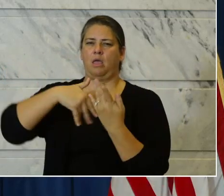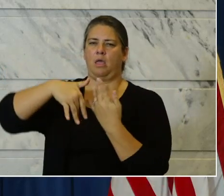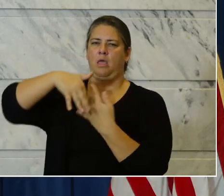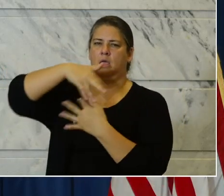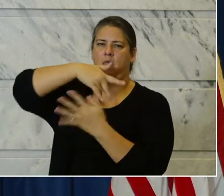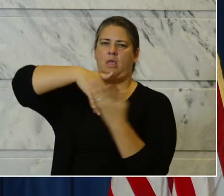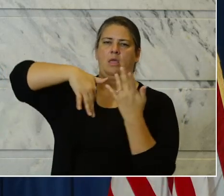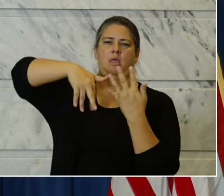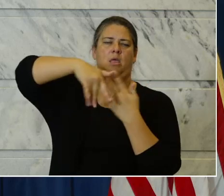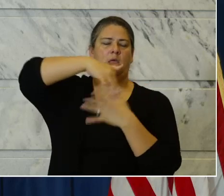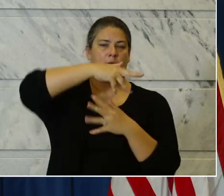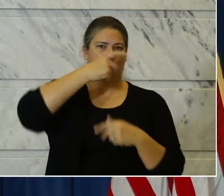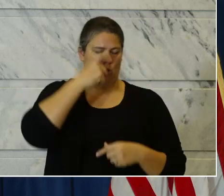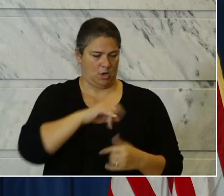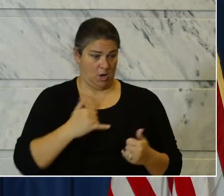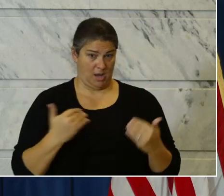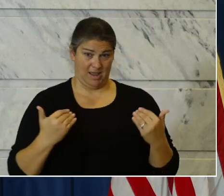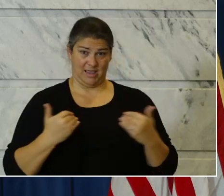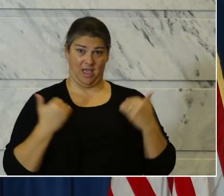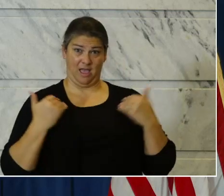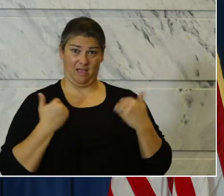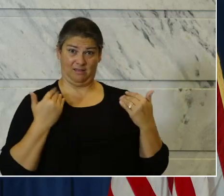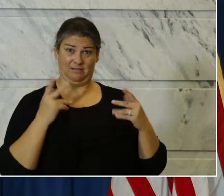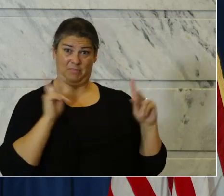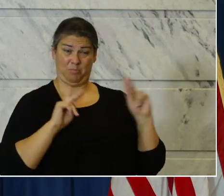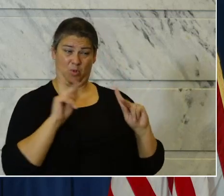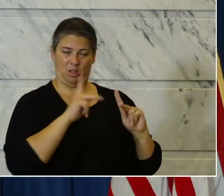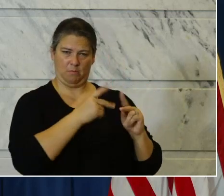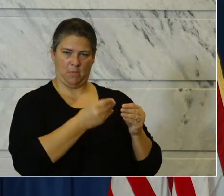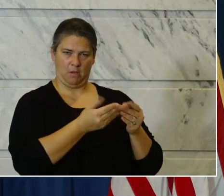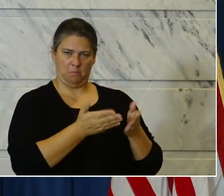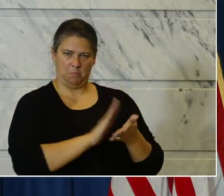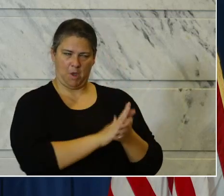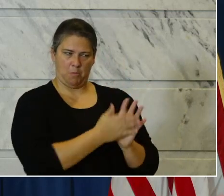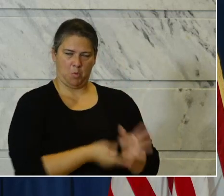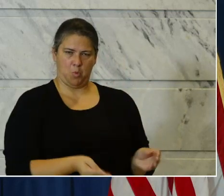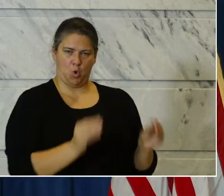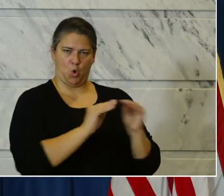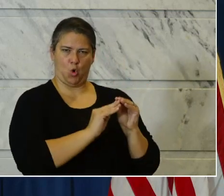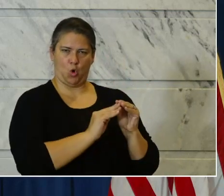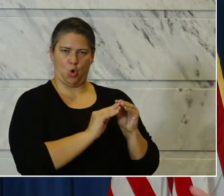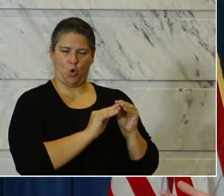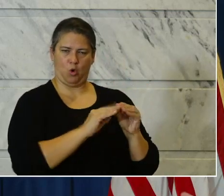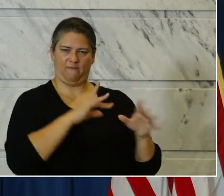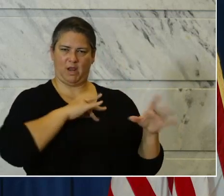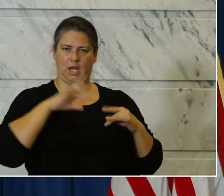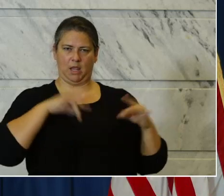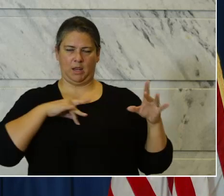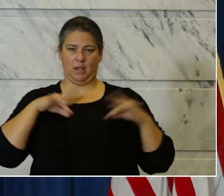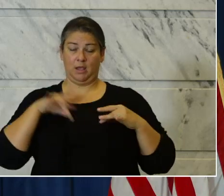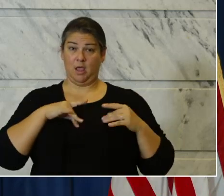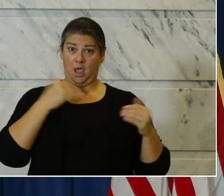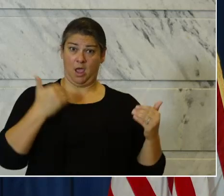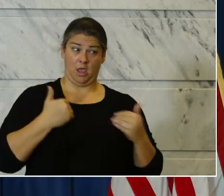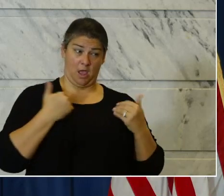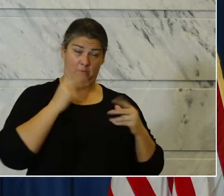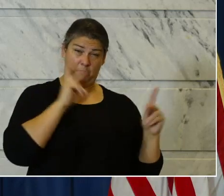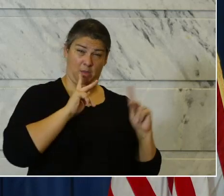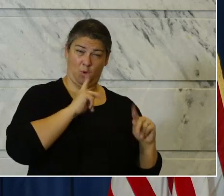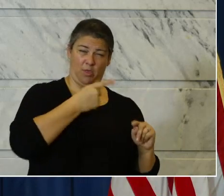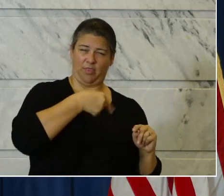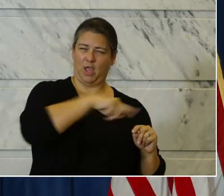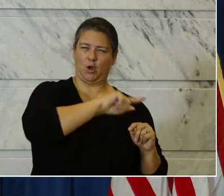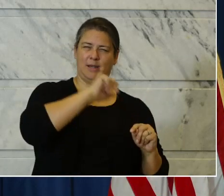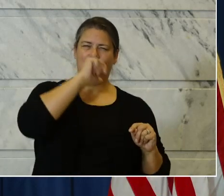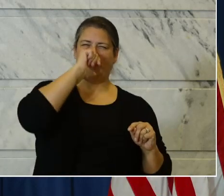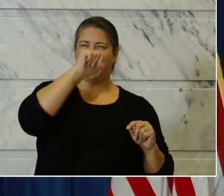also getting sick now, or infected, and they don't have the same severity or acute severity of disease as the older folks